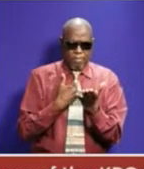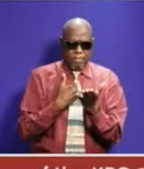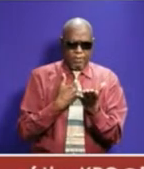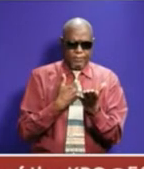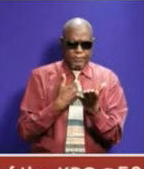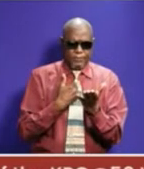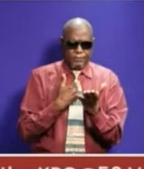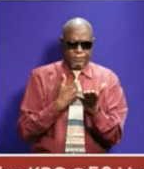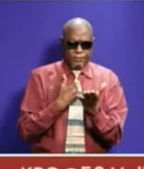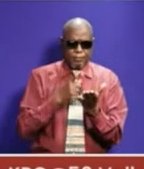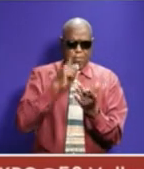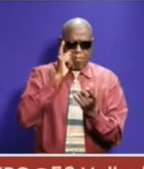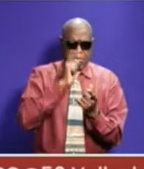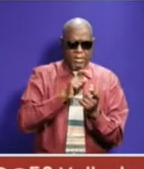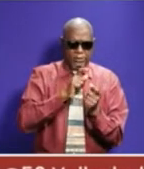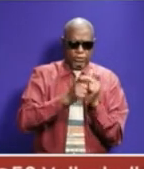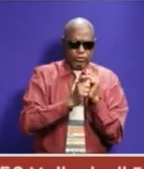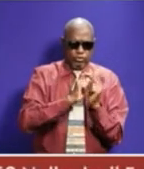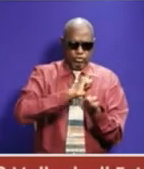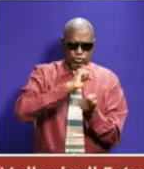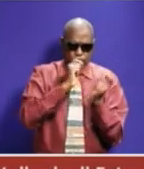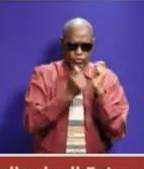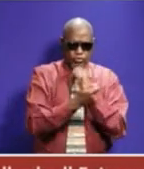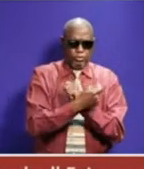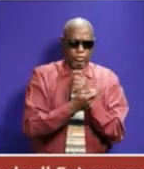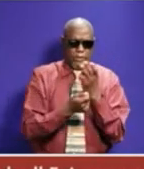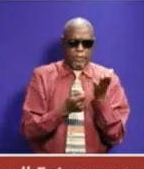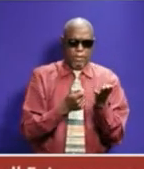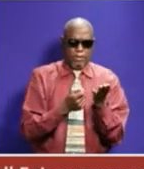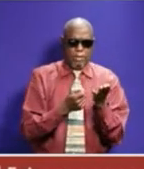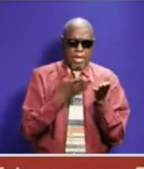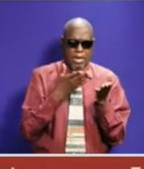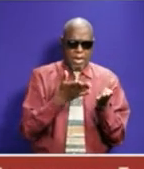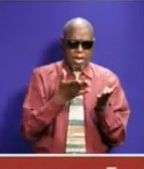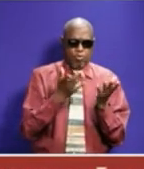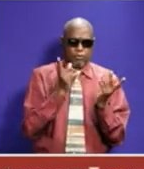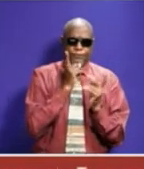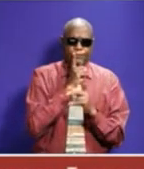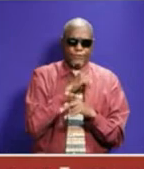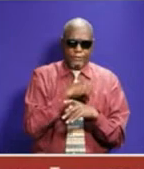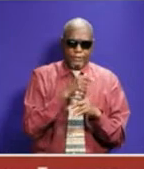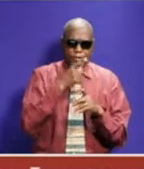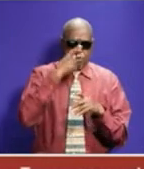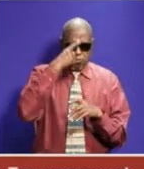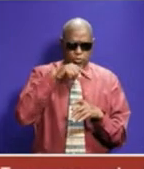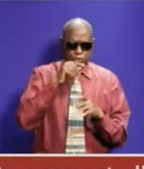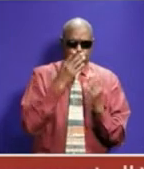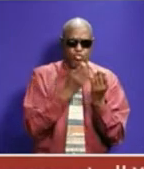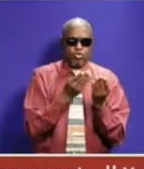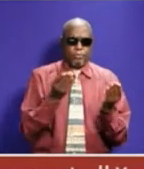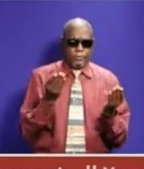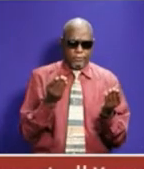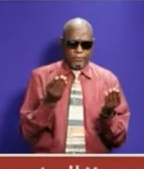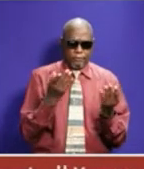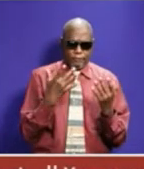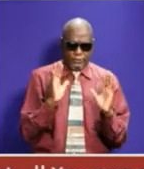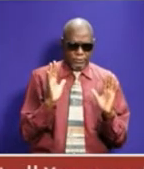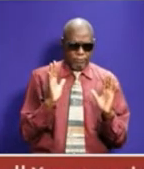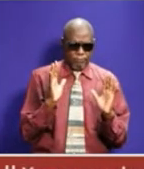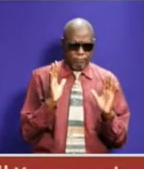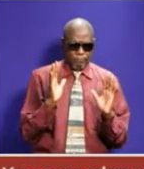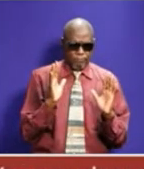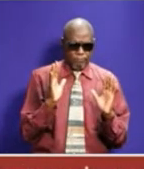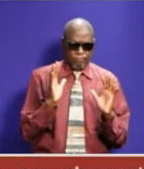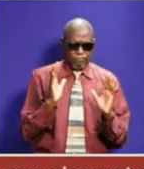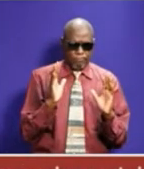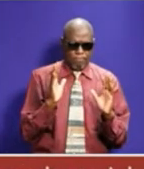imebidi tuibadilishe. And we have now concluded the policy documents, and